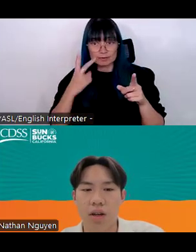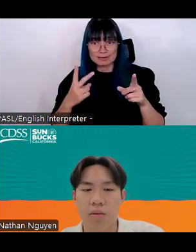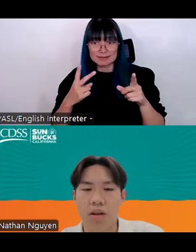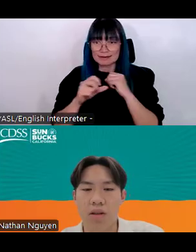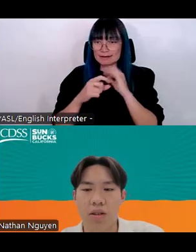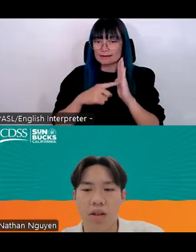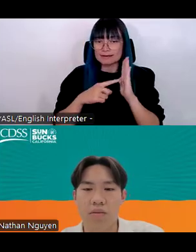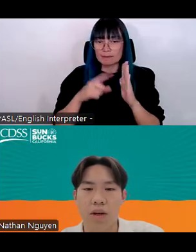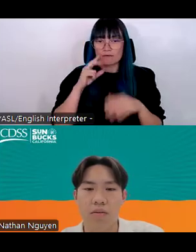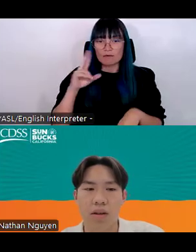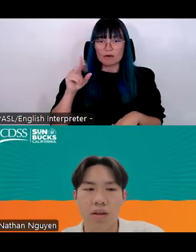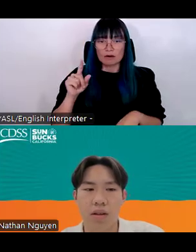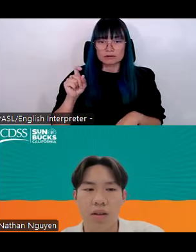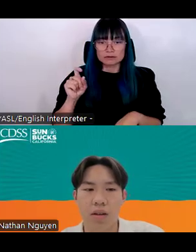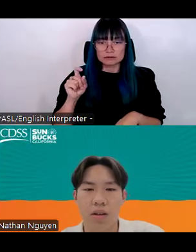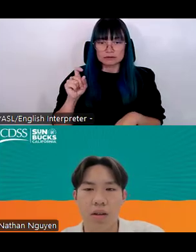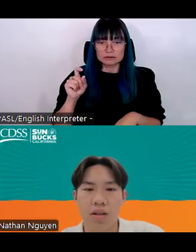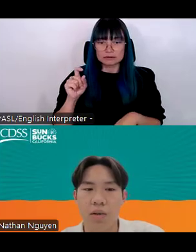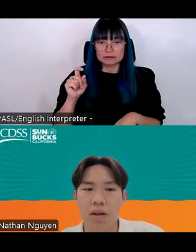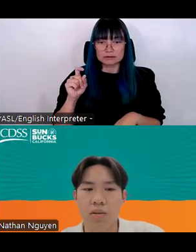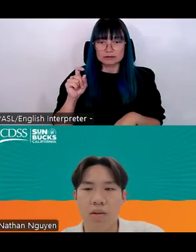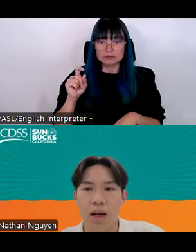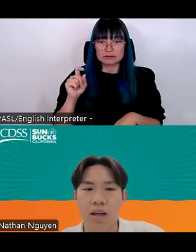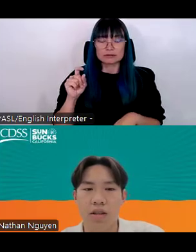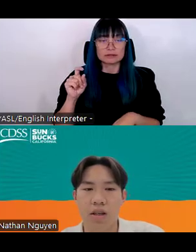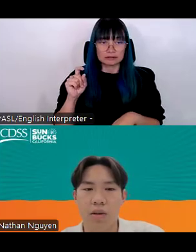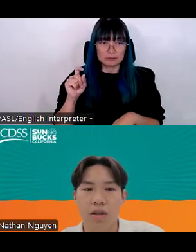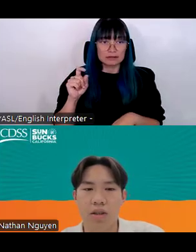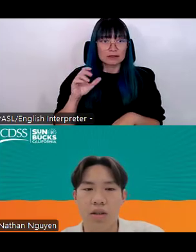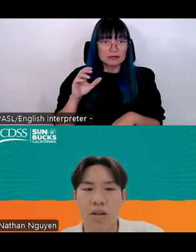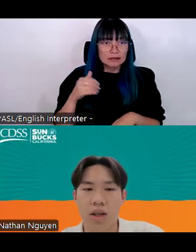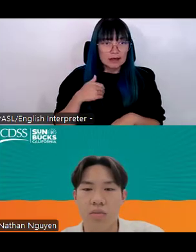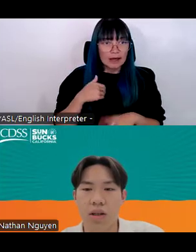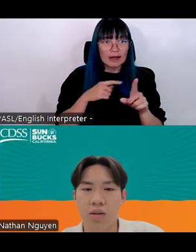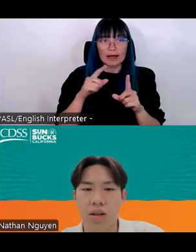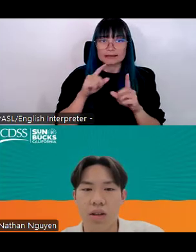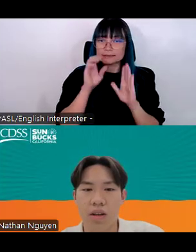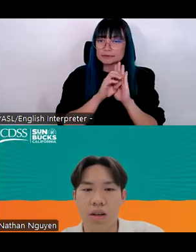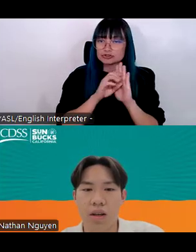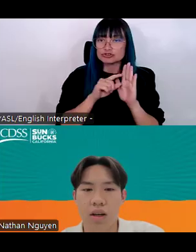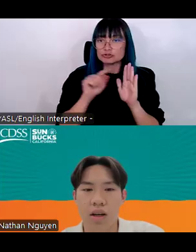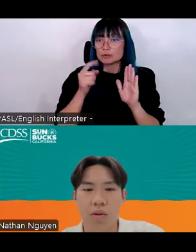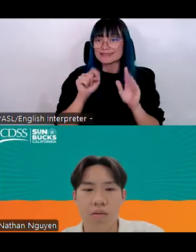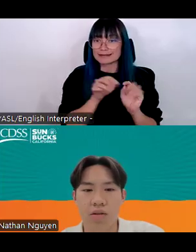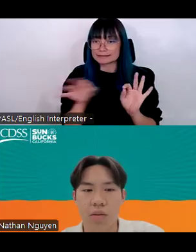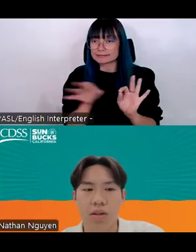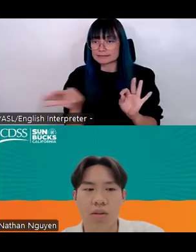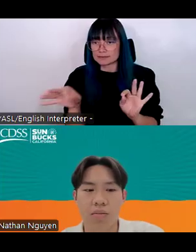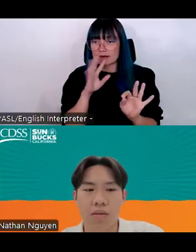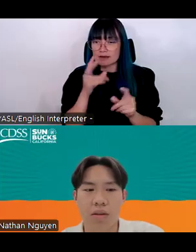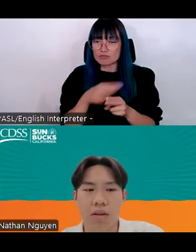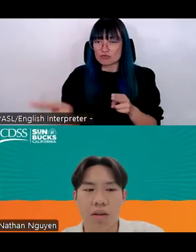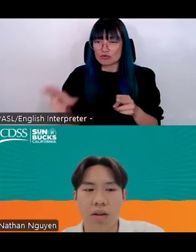example of the Update Your Address infographic. The template comes with an eye-catching image, the text to be included, and a brief